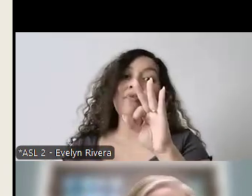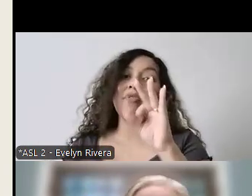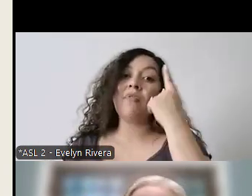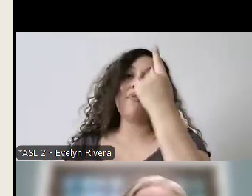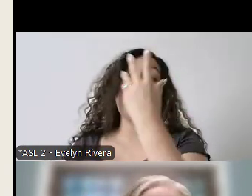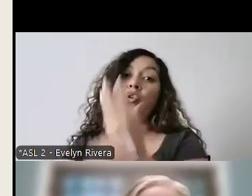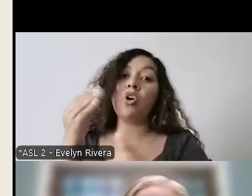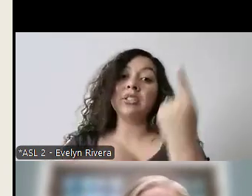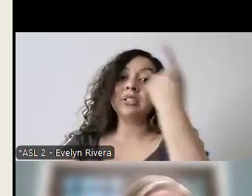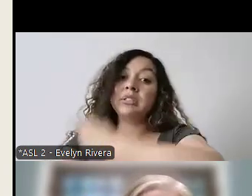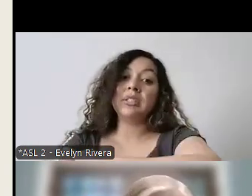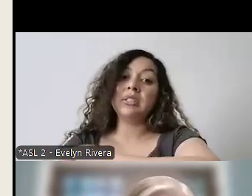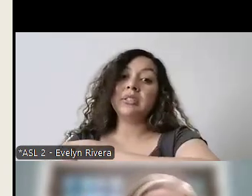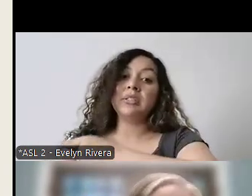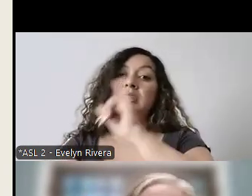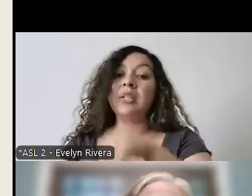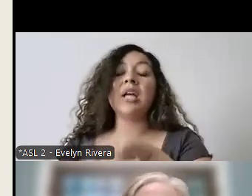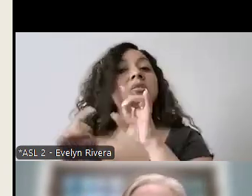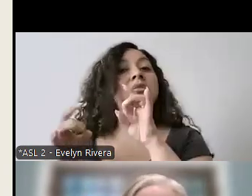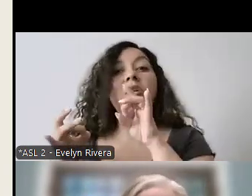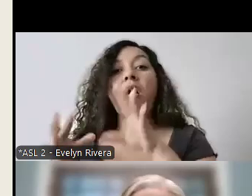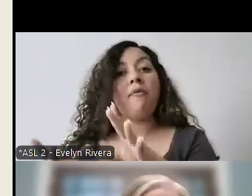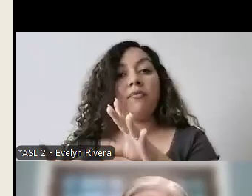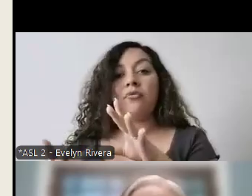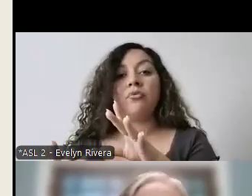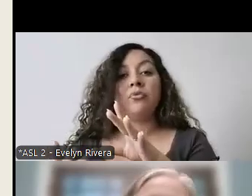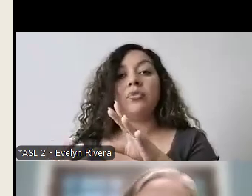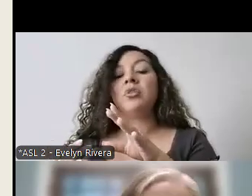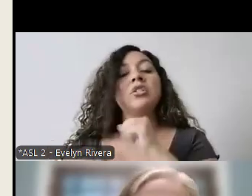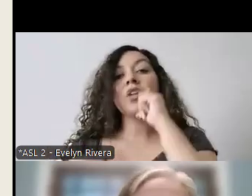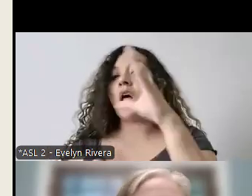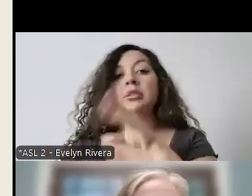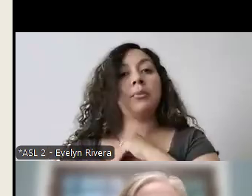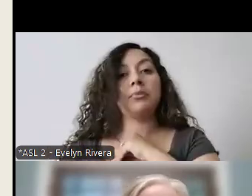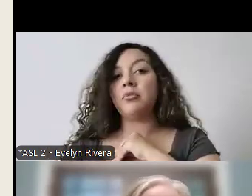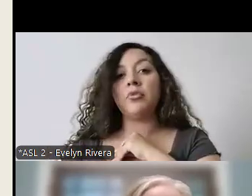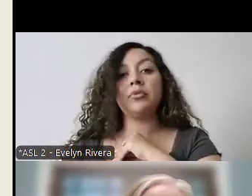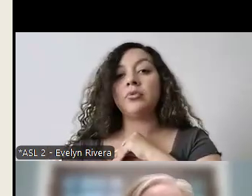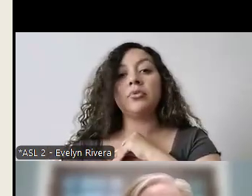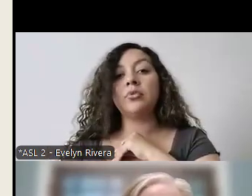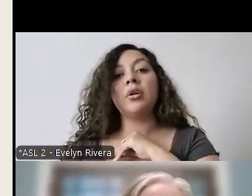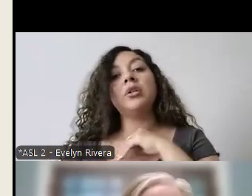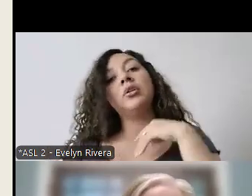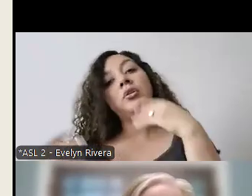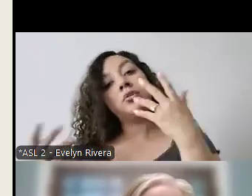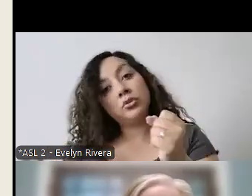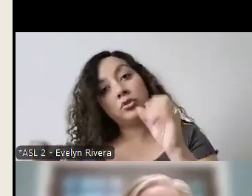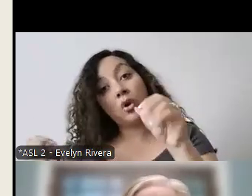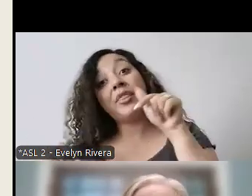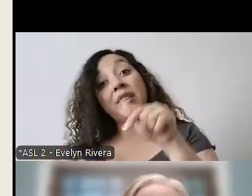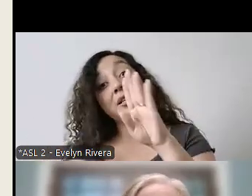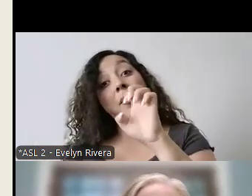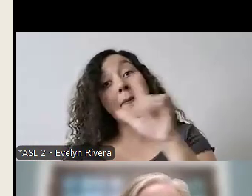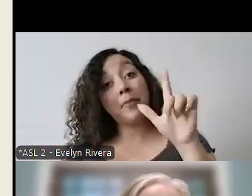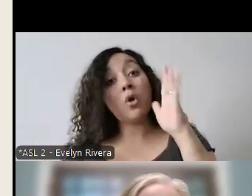those days afterward, I mean that's devastating and just unacceptable. And so this bill, if it were to